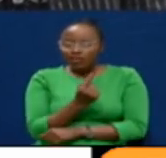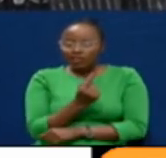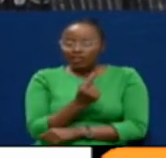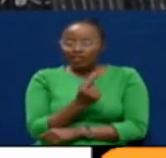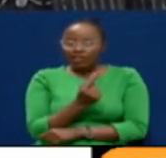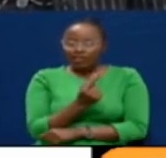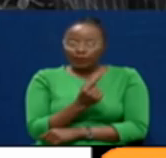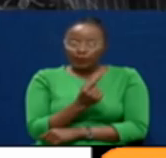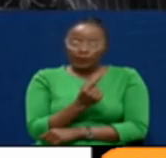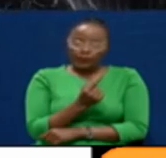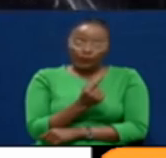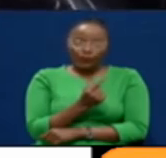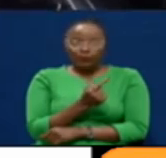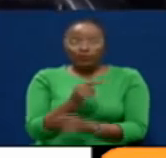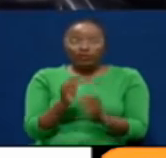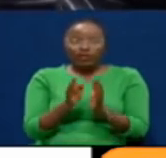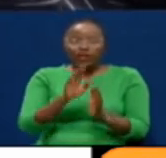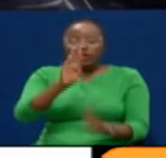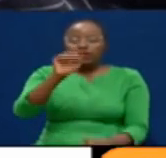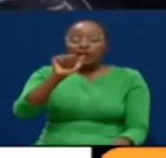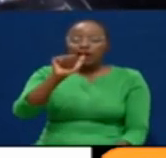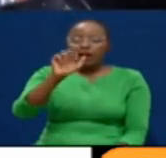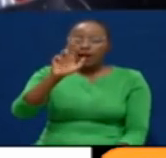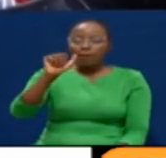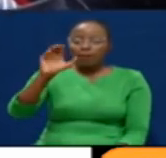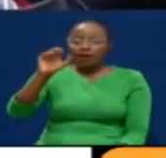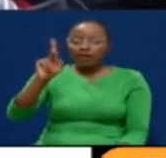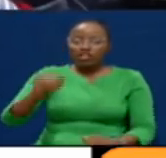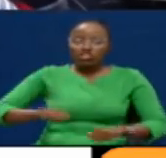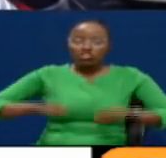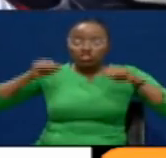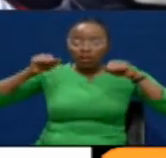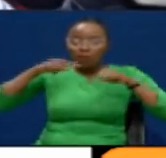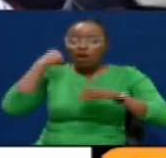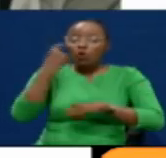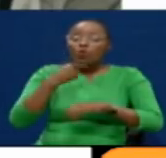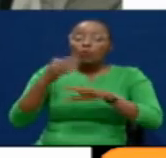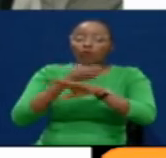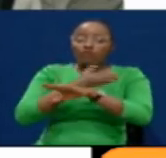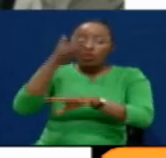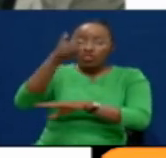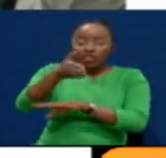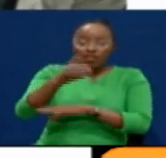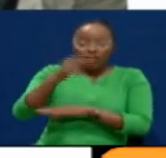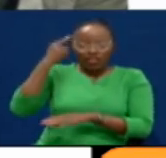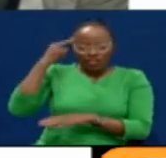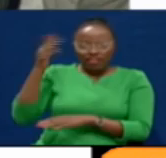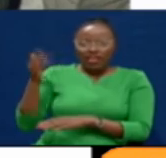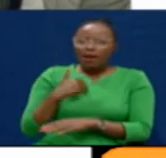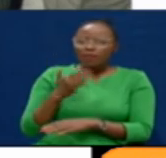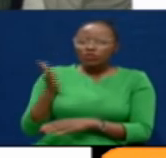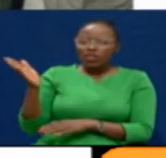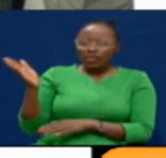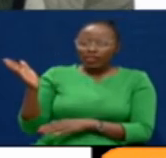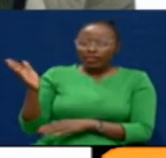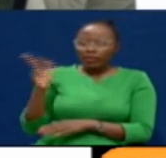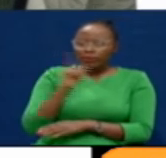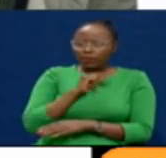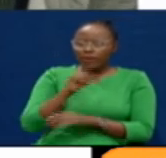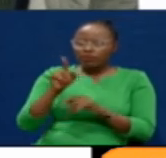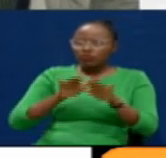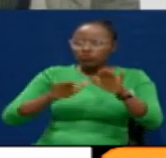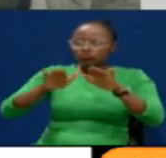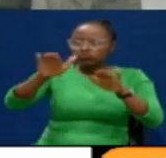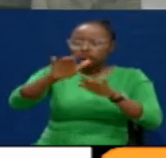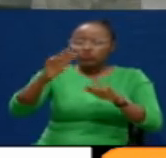then Bharat Bhardwaj, the chairman, the one who was then there. Yeah, I think they're there. There's some of them there. Look, the safari rally.